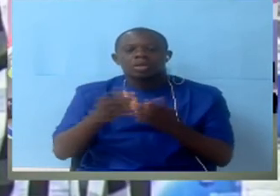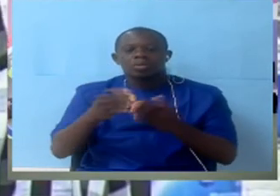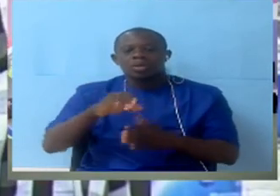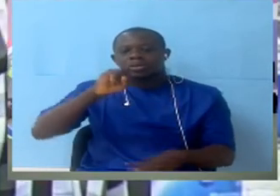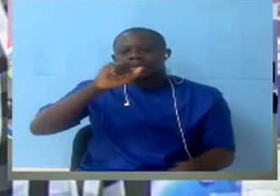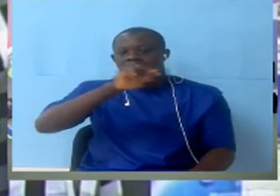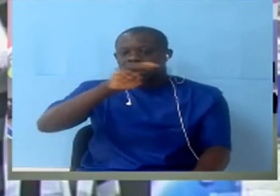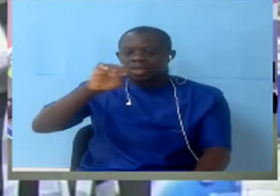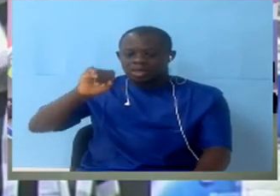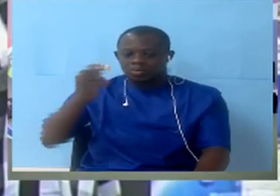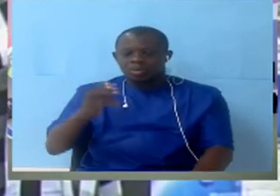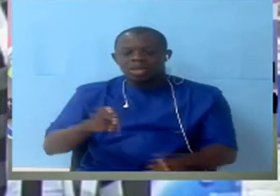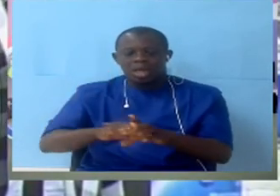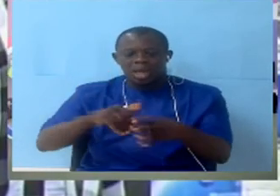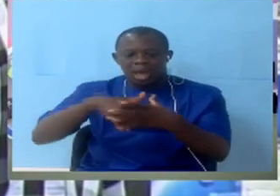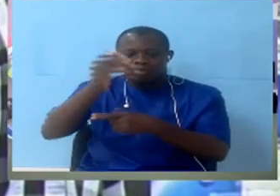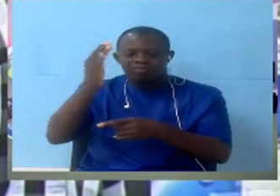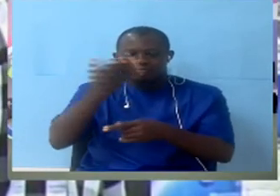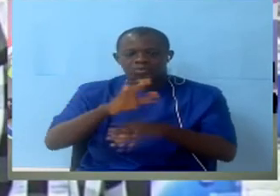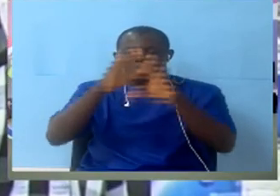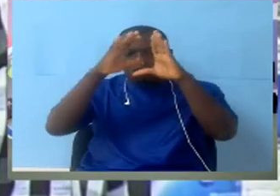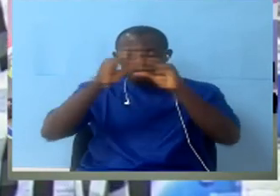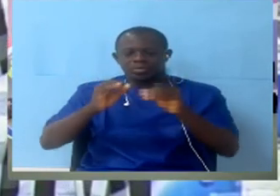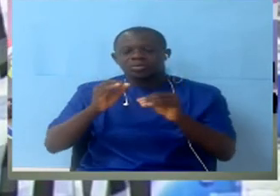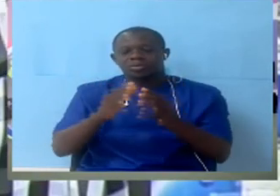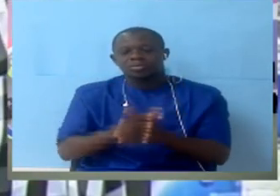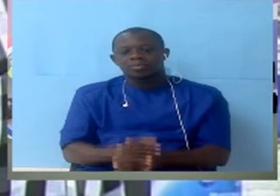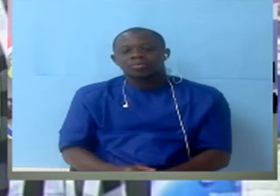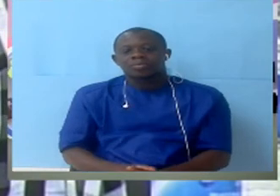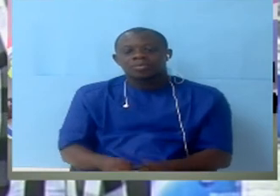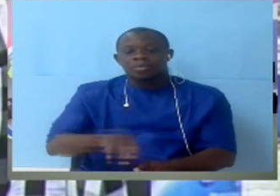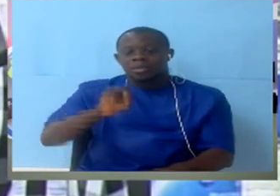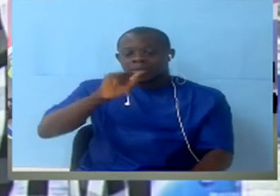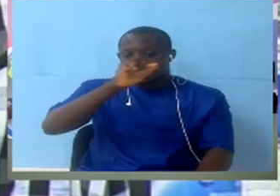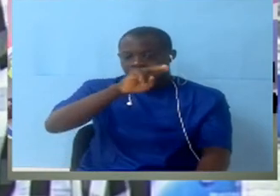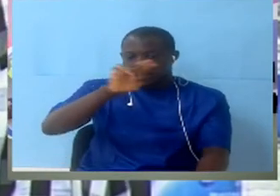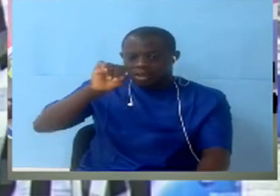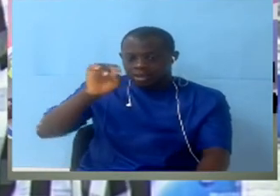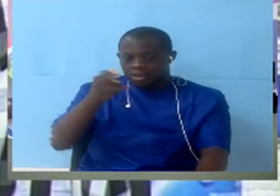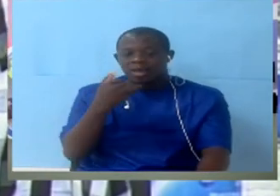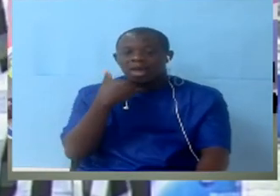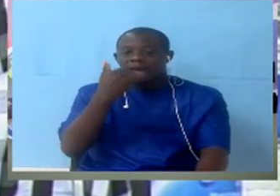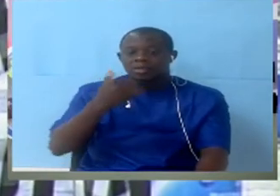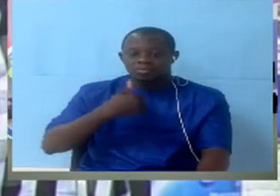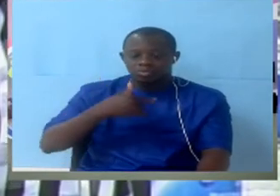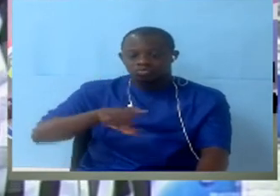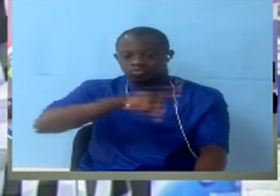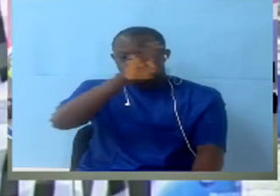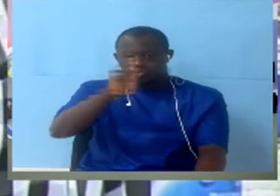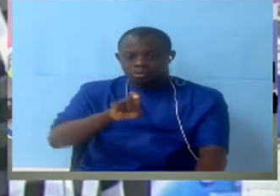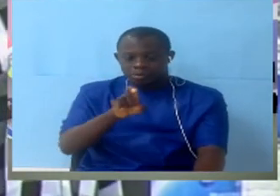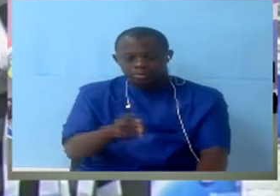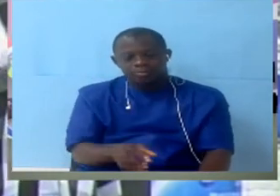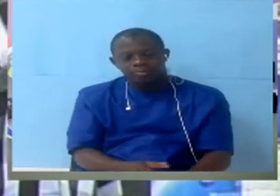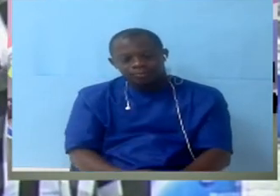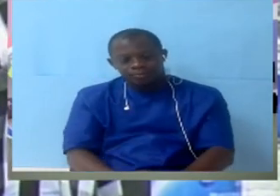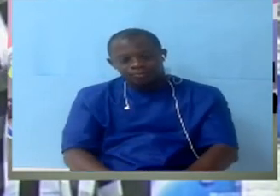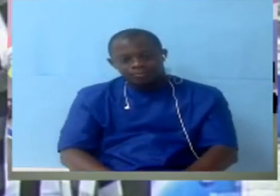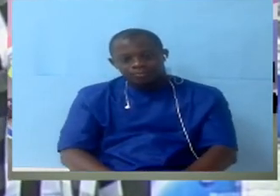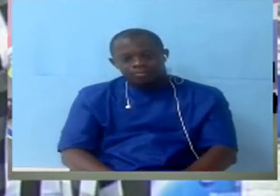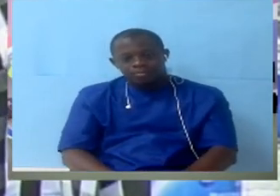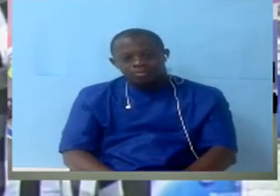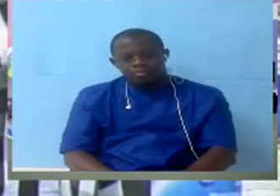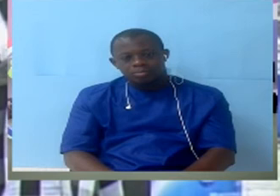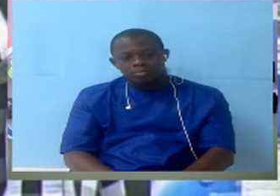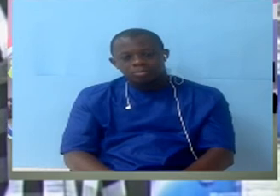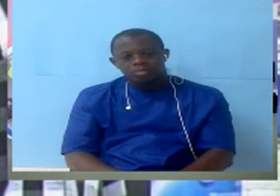Sane came out of the office. Sane na ka kanyininka. Sane asked me. Kapun be ndara jine